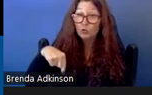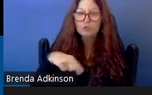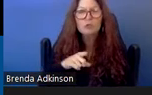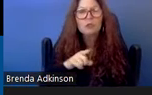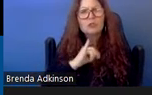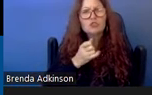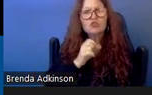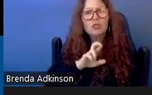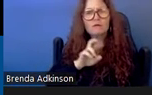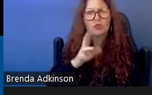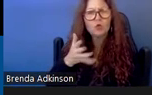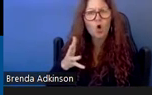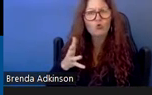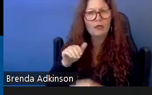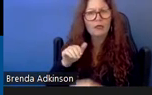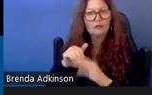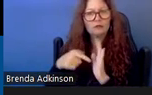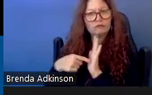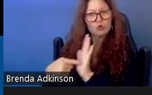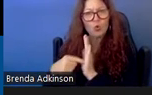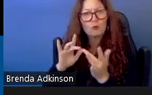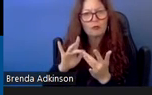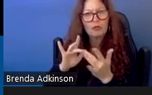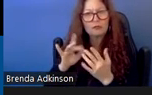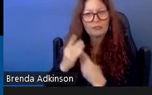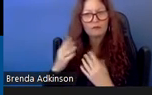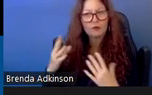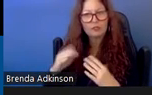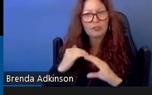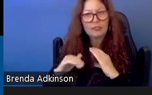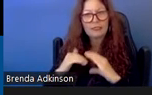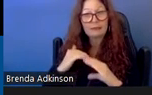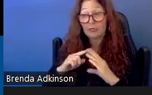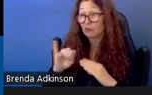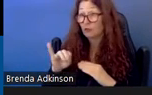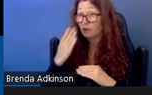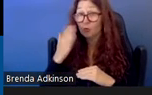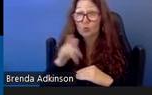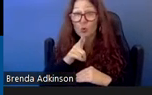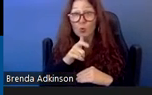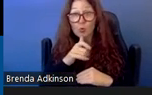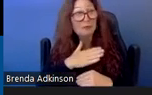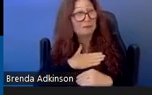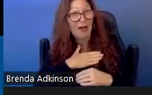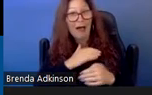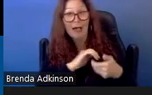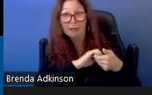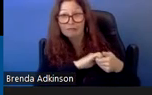an email address also so that we can assist if you don't know who your regional counterparts are.